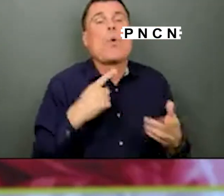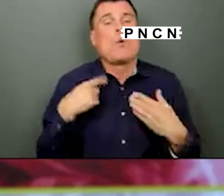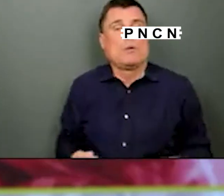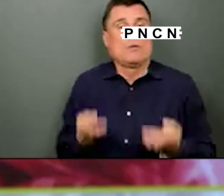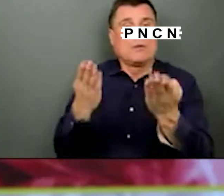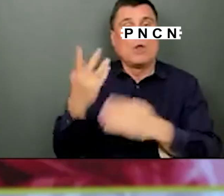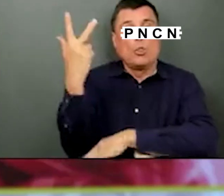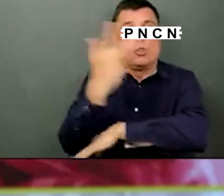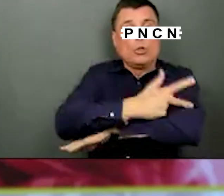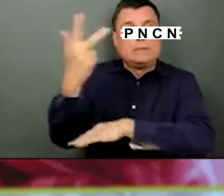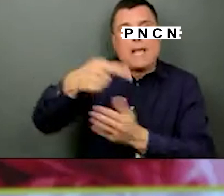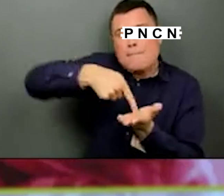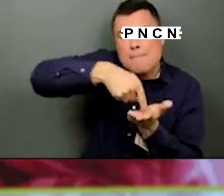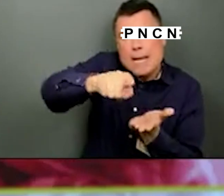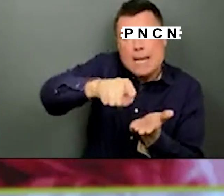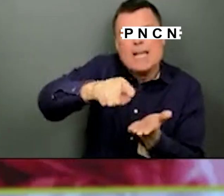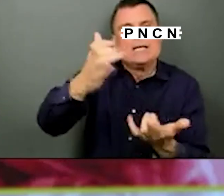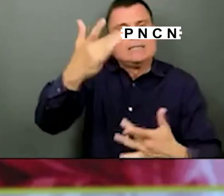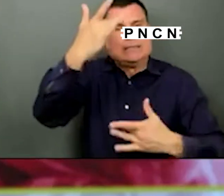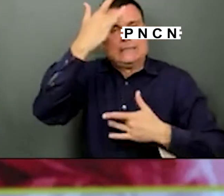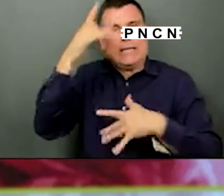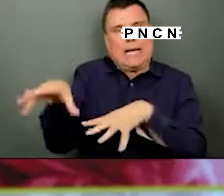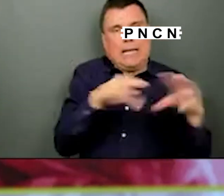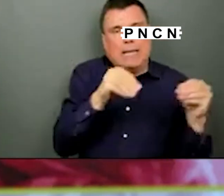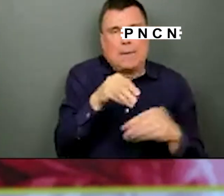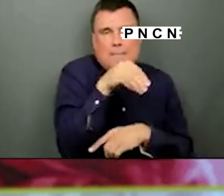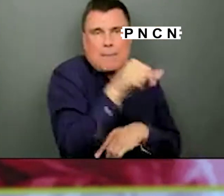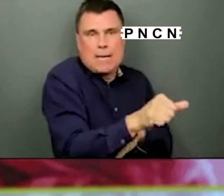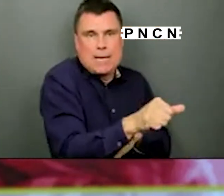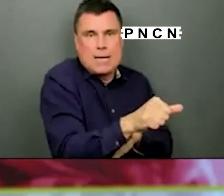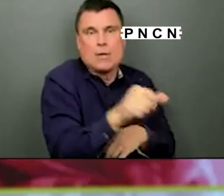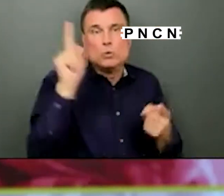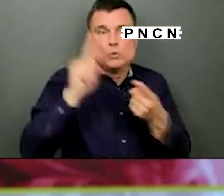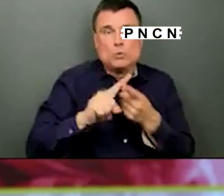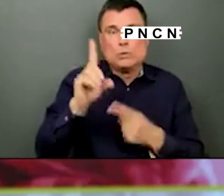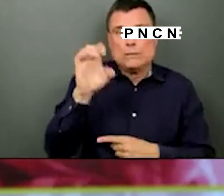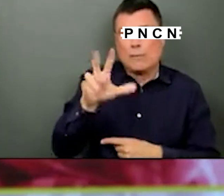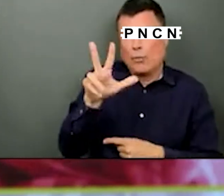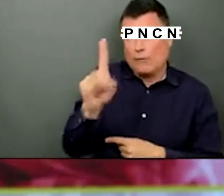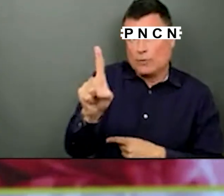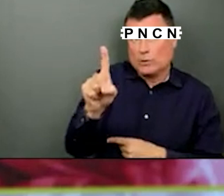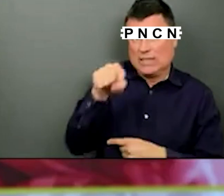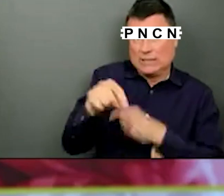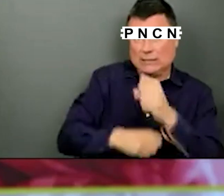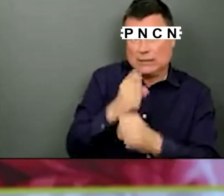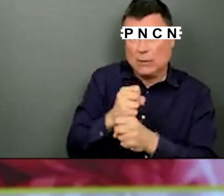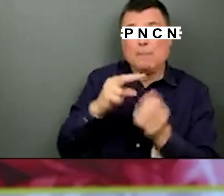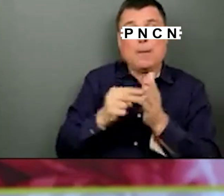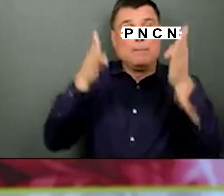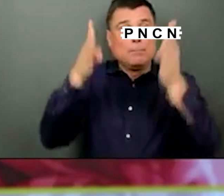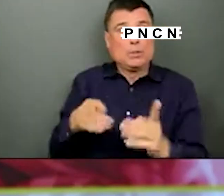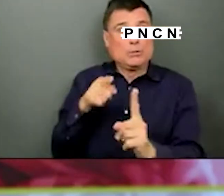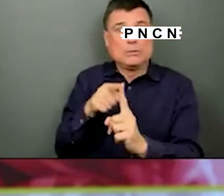to the end of the calendar year. This will ensure workers will not lose pay. The relationship between the employer and the employee